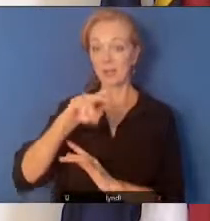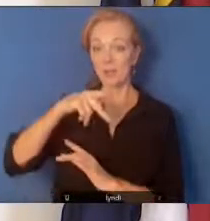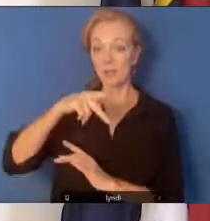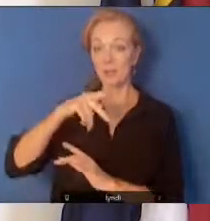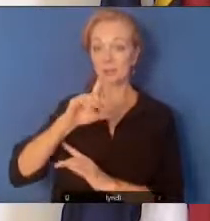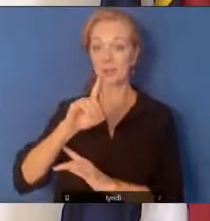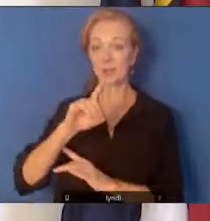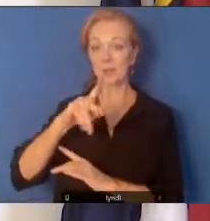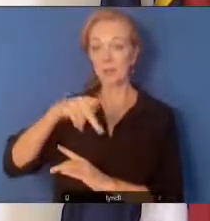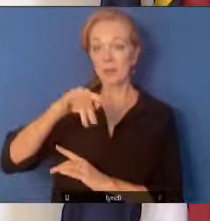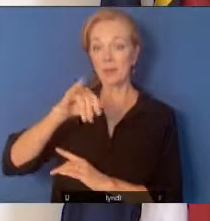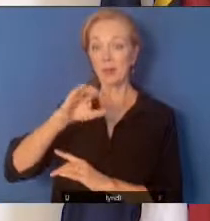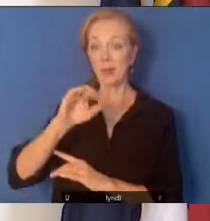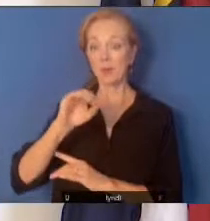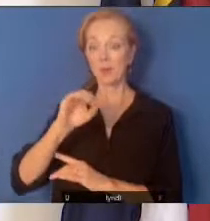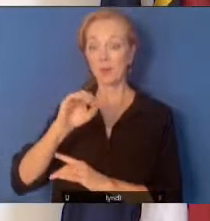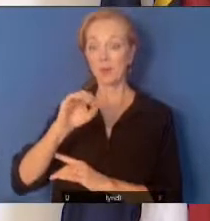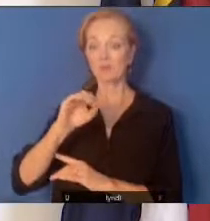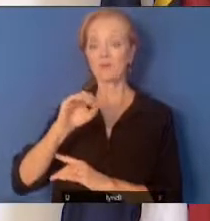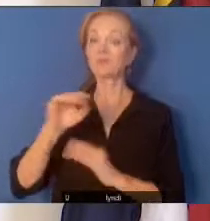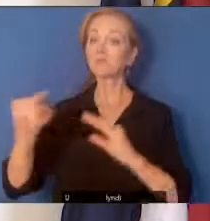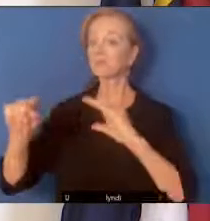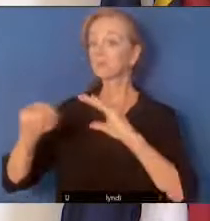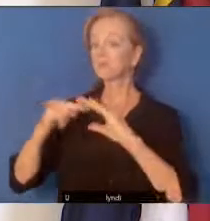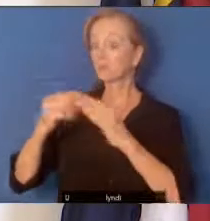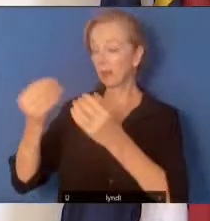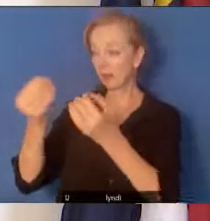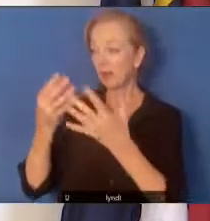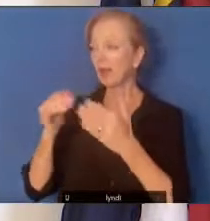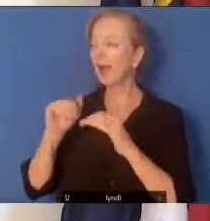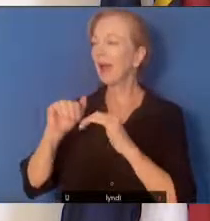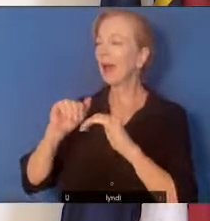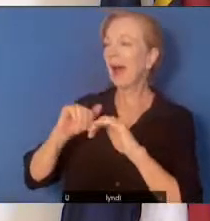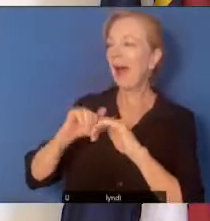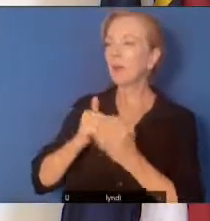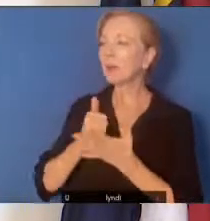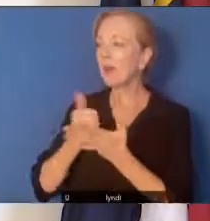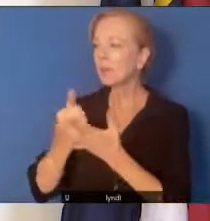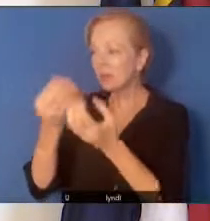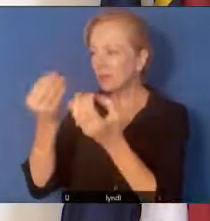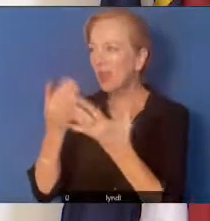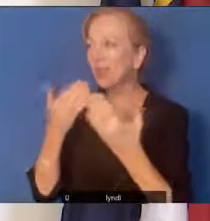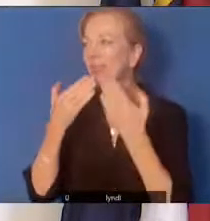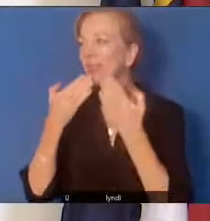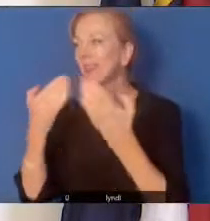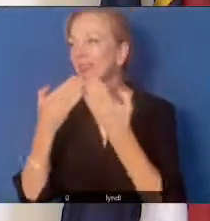inbox and let us know how else we can help you out. Thank you, everyone.